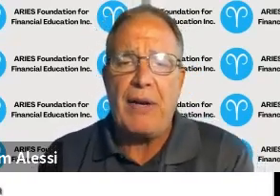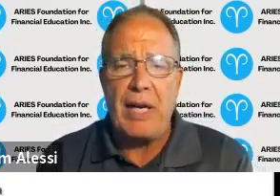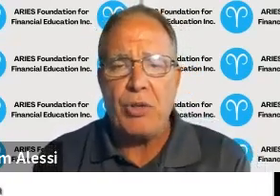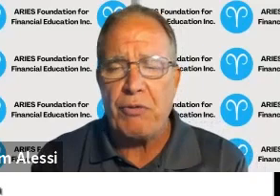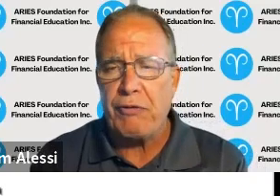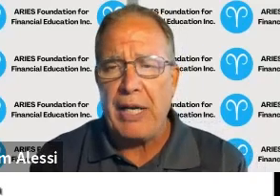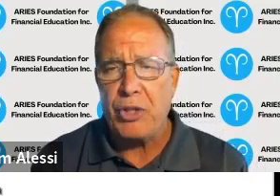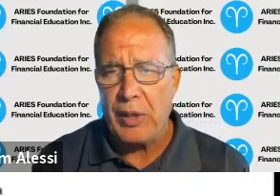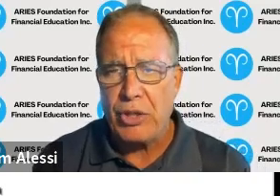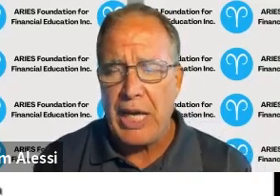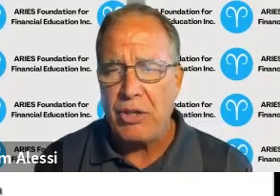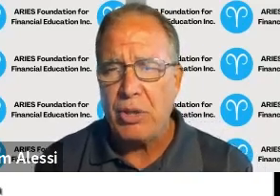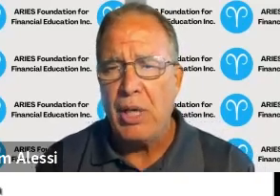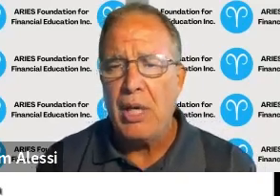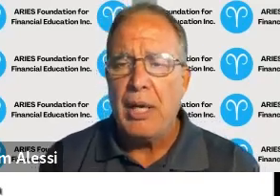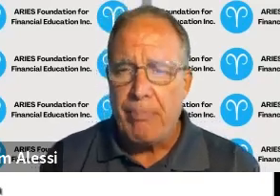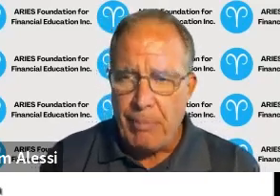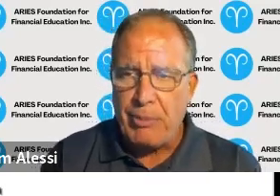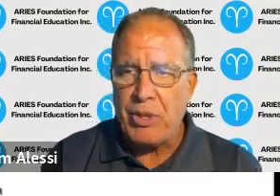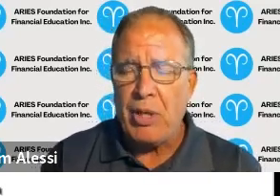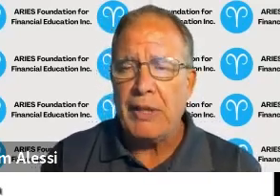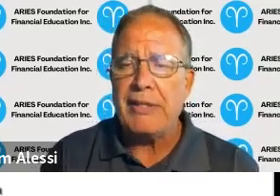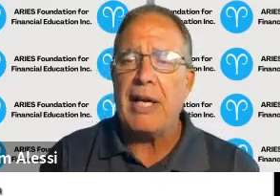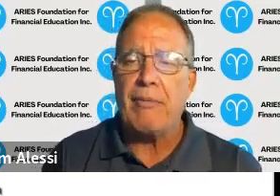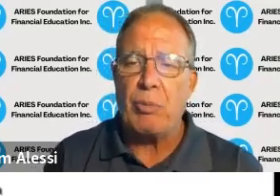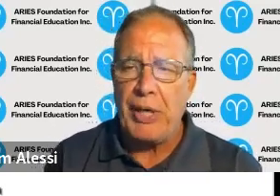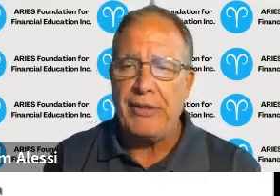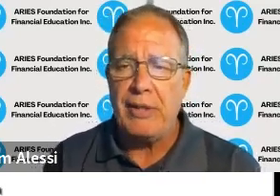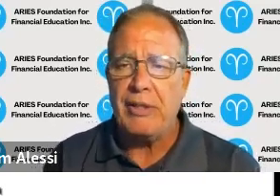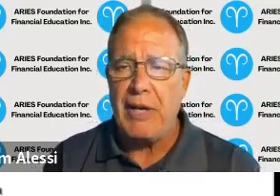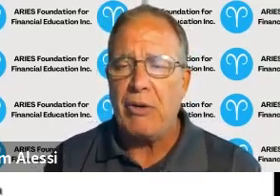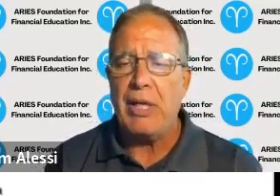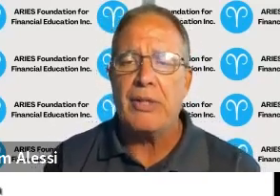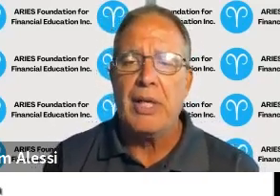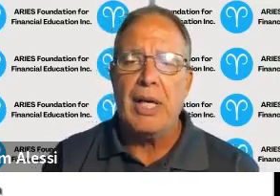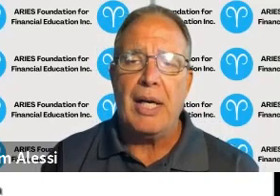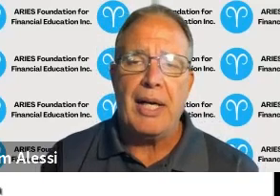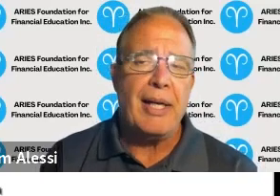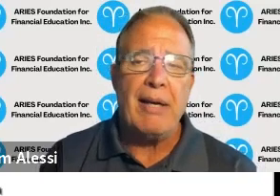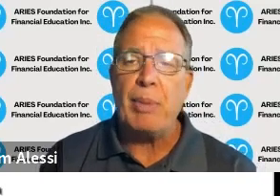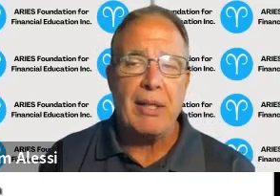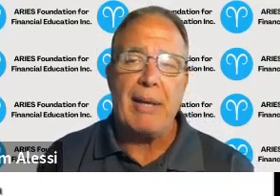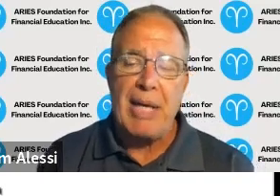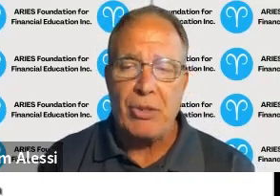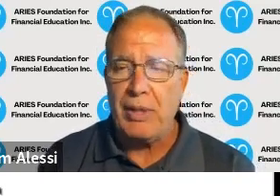Aries Foundation for Financial Education. My name is Tom Alessi. I am the president of Aries.